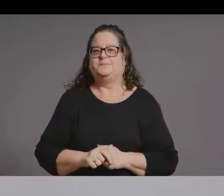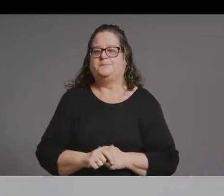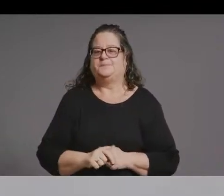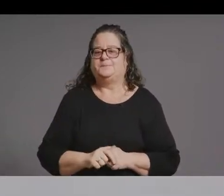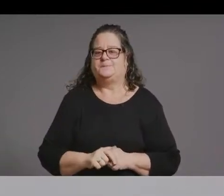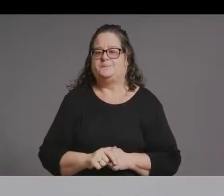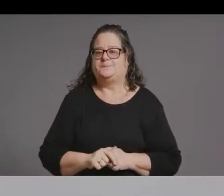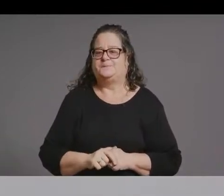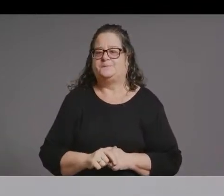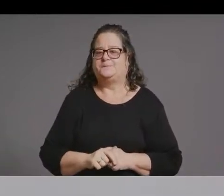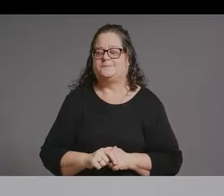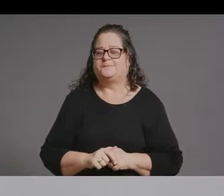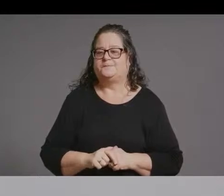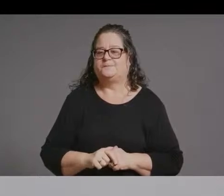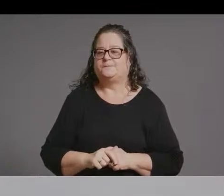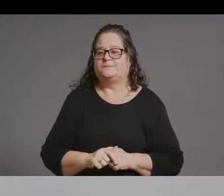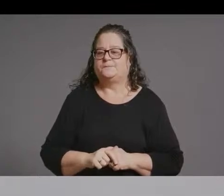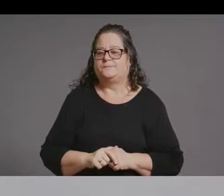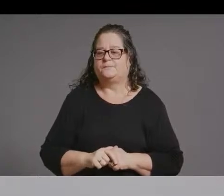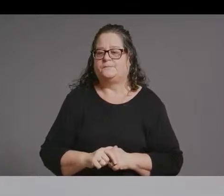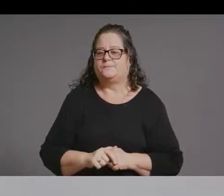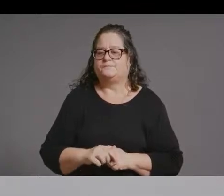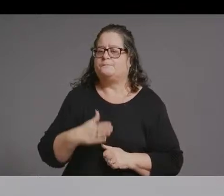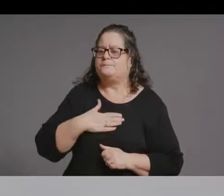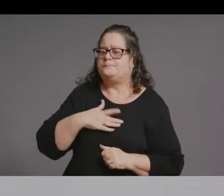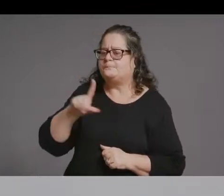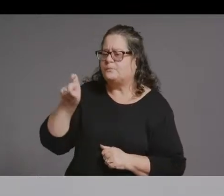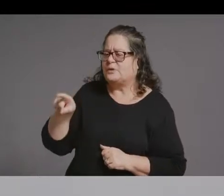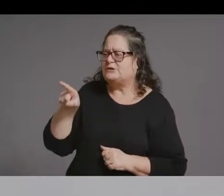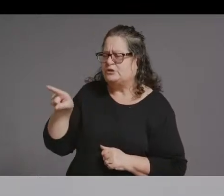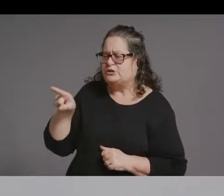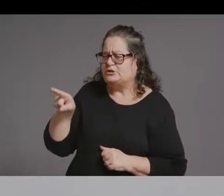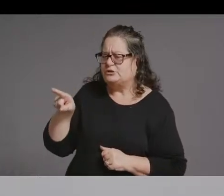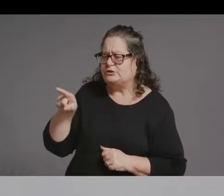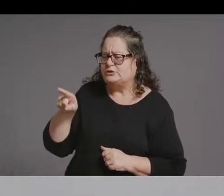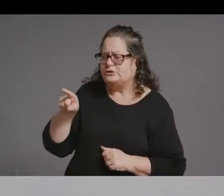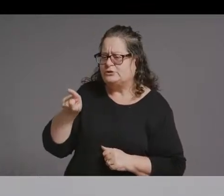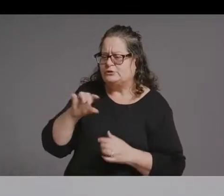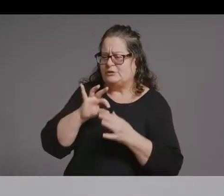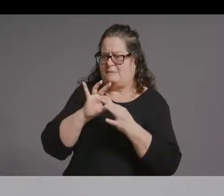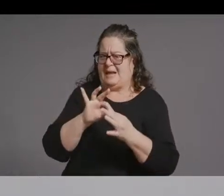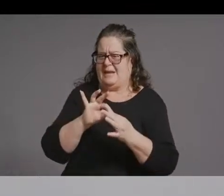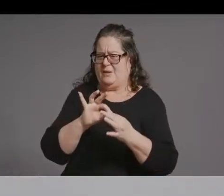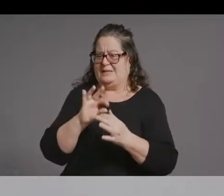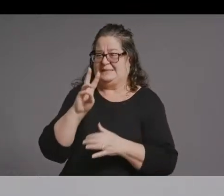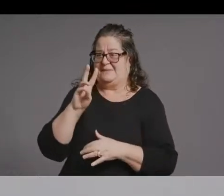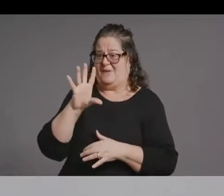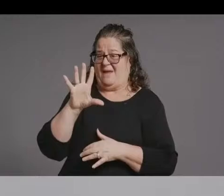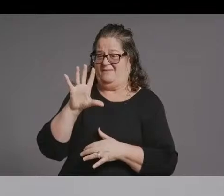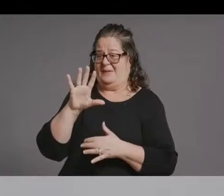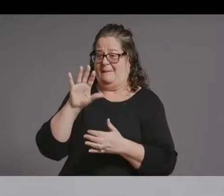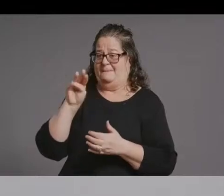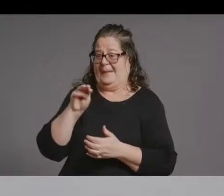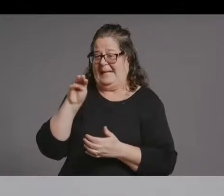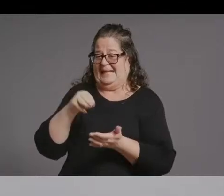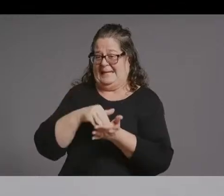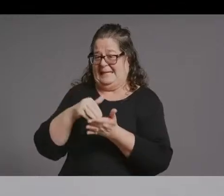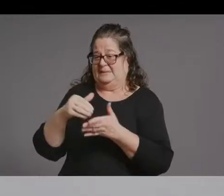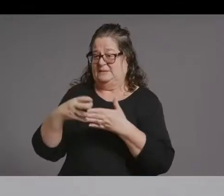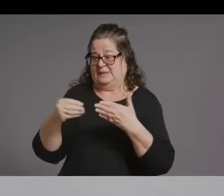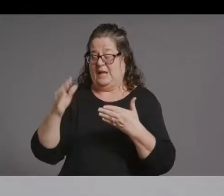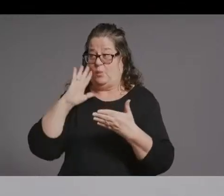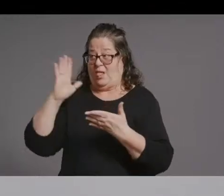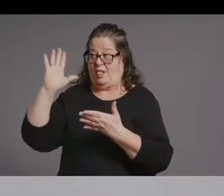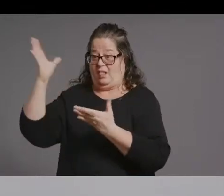Hi, Dr. Chris. My question is about the $65 million in federal funding that's heading our way from the rescue plan to